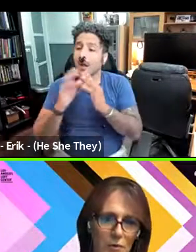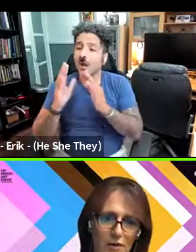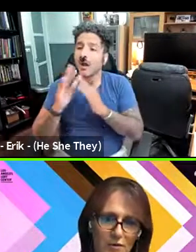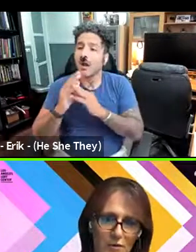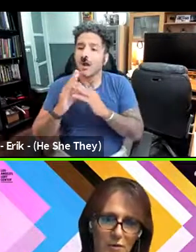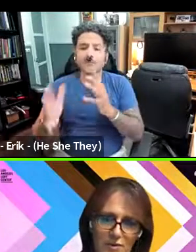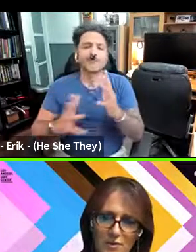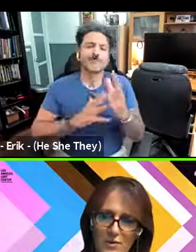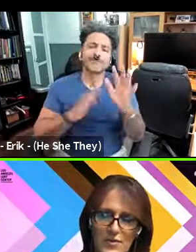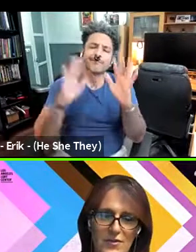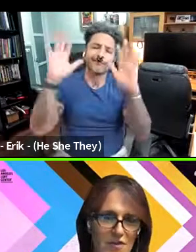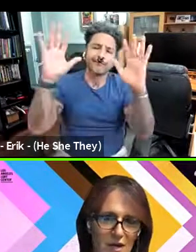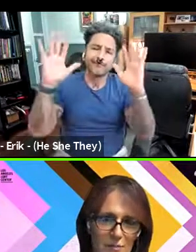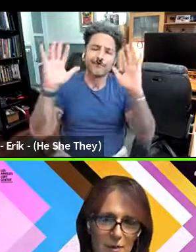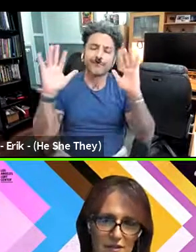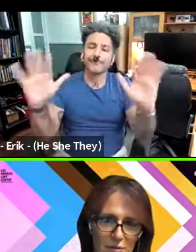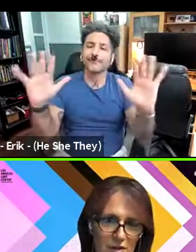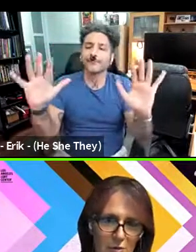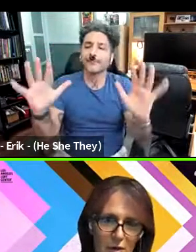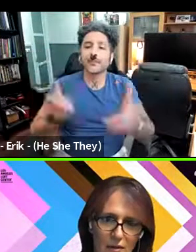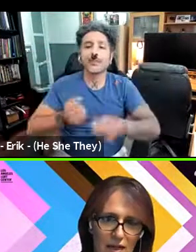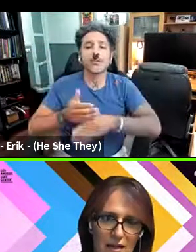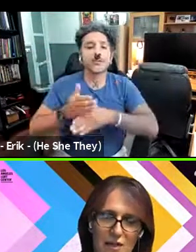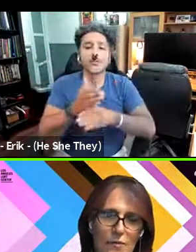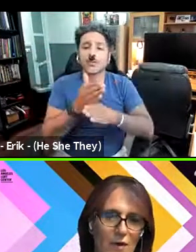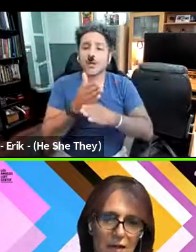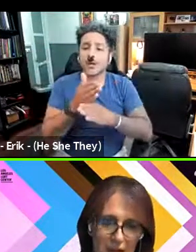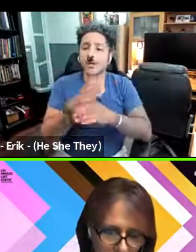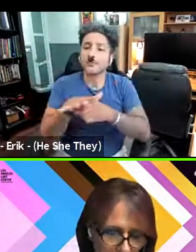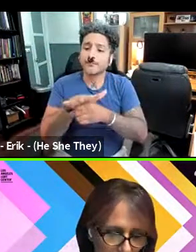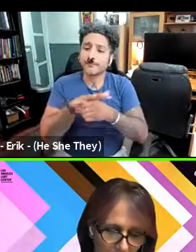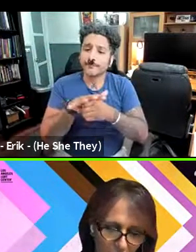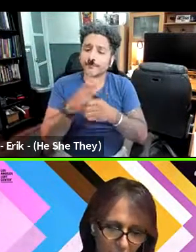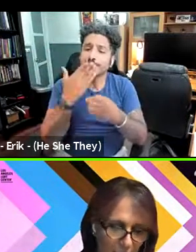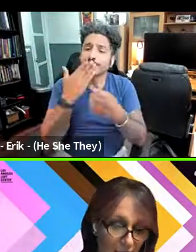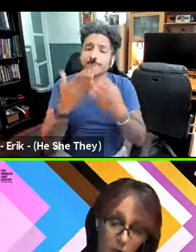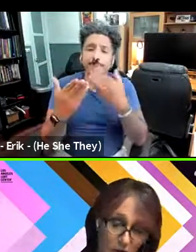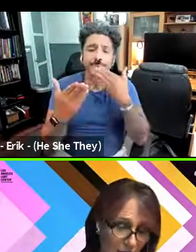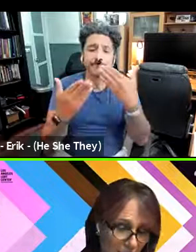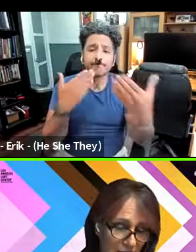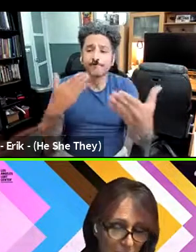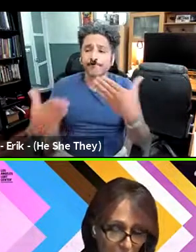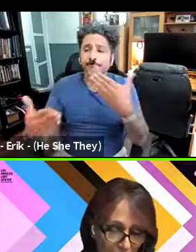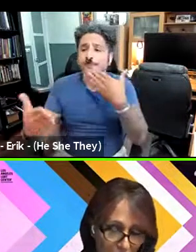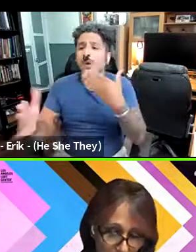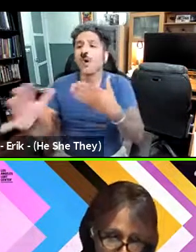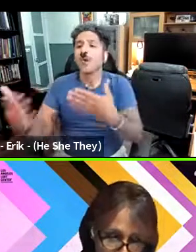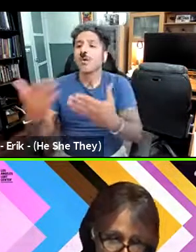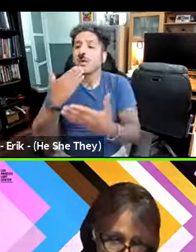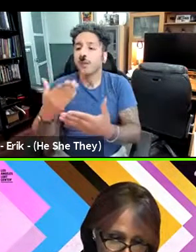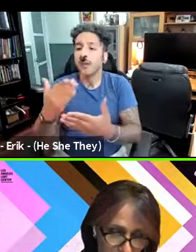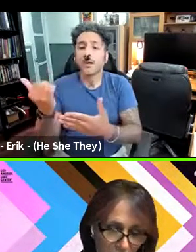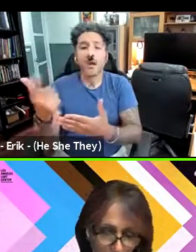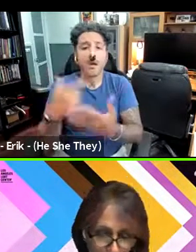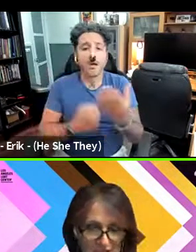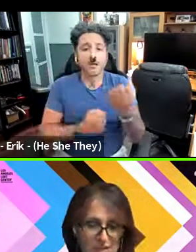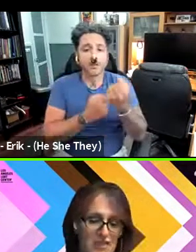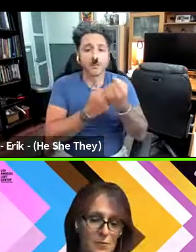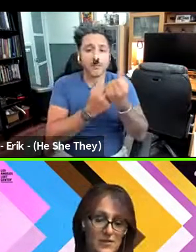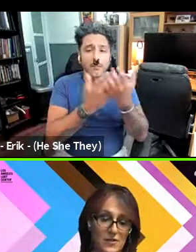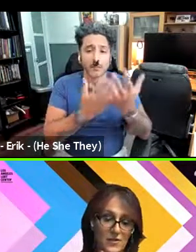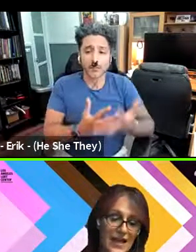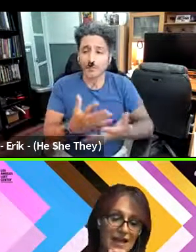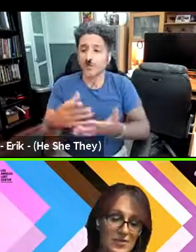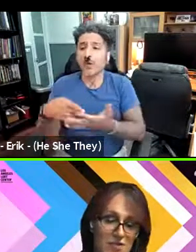It's been really wonderful to share space with you all. Thank you again. And we want to thank our sponsors, our